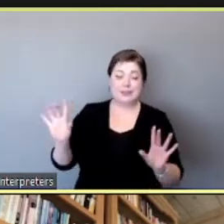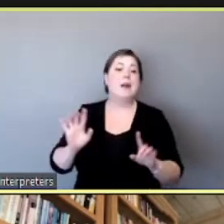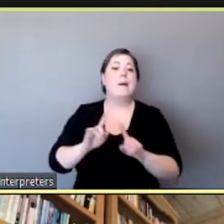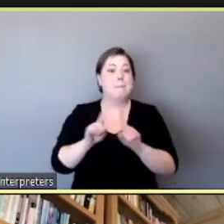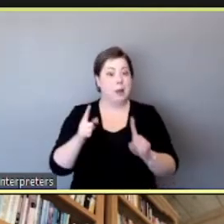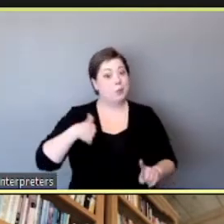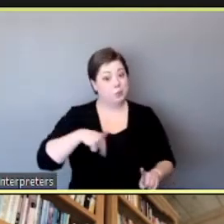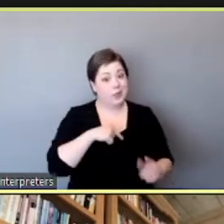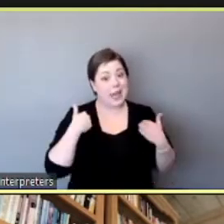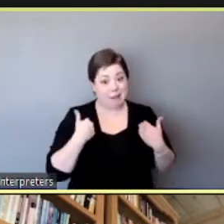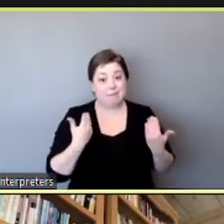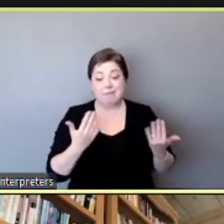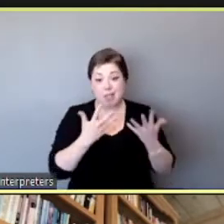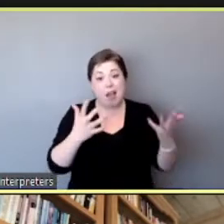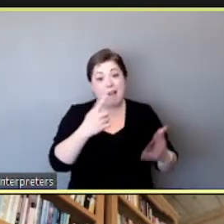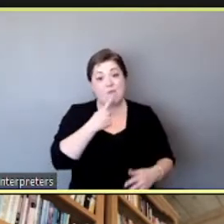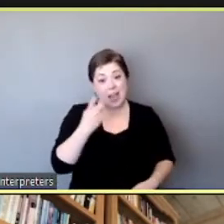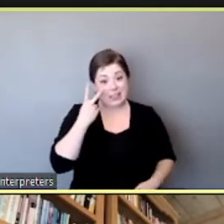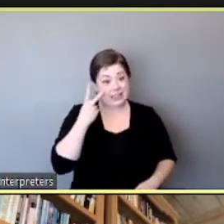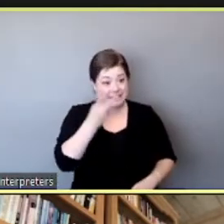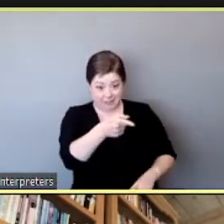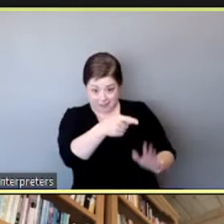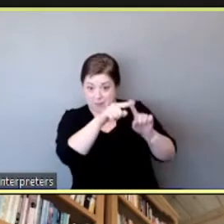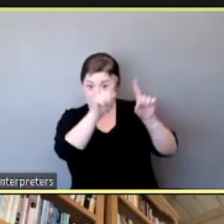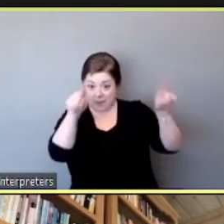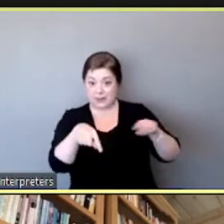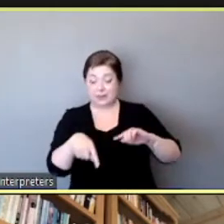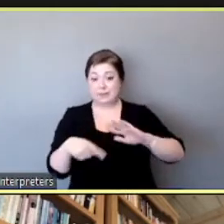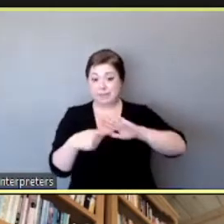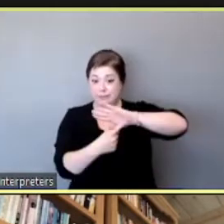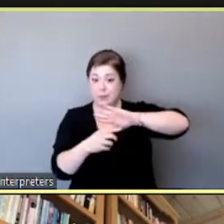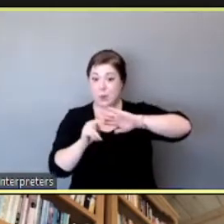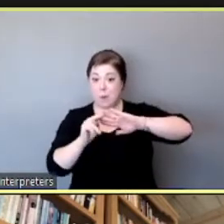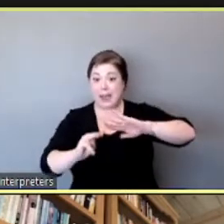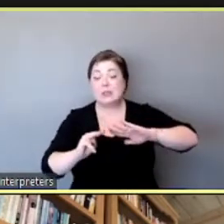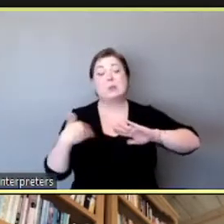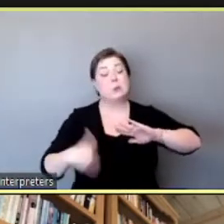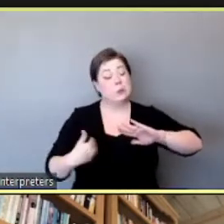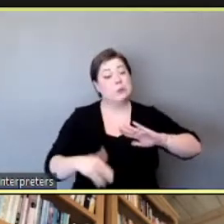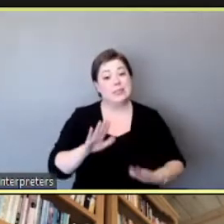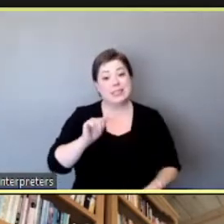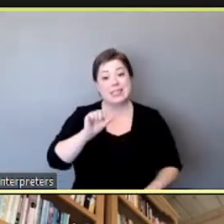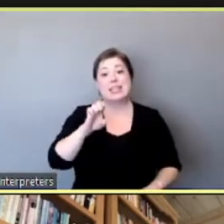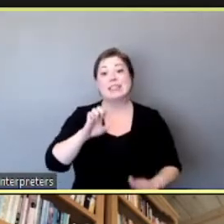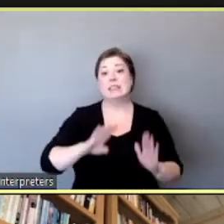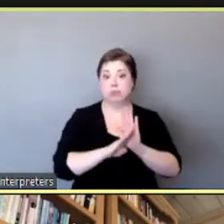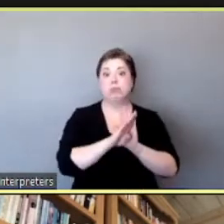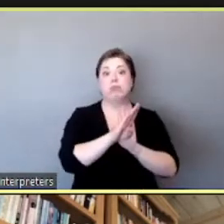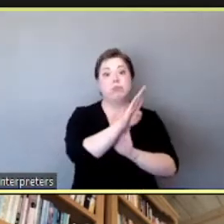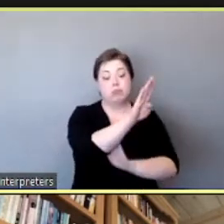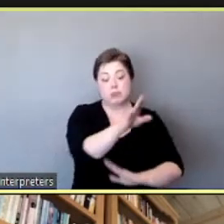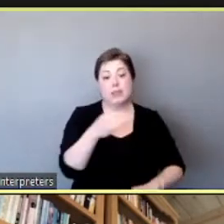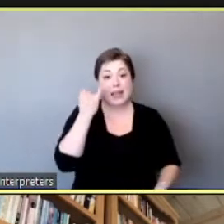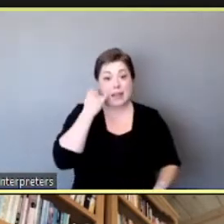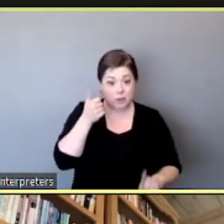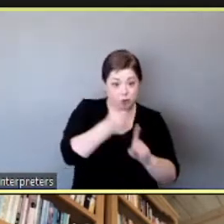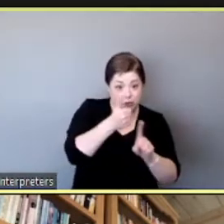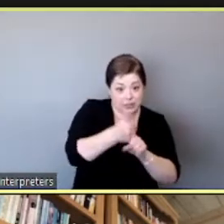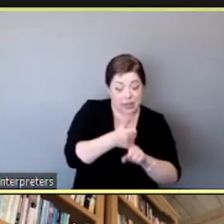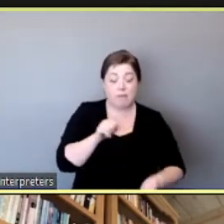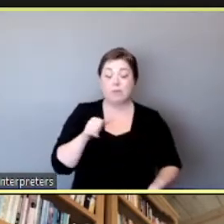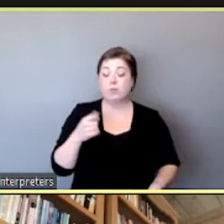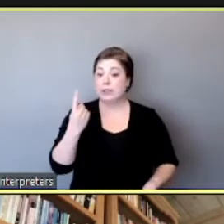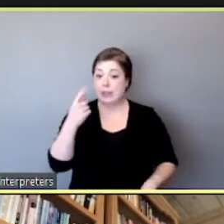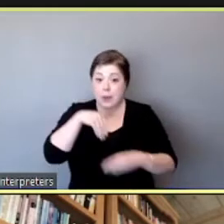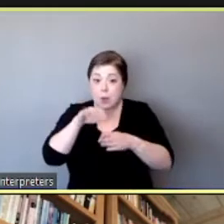look at the map of New Mexico, and those case numbers are going up. You or someone in your household has a weakened immune system. We've